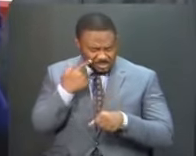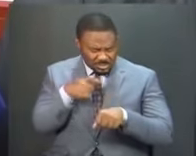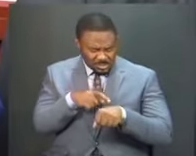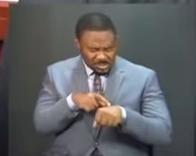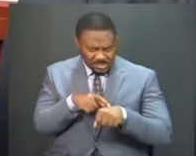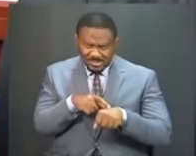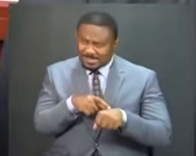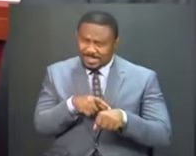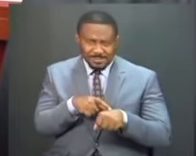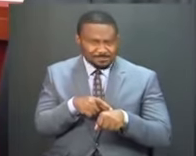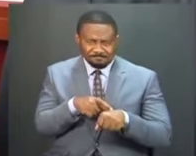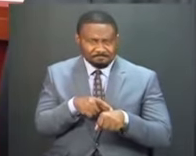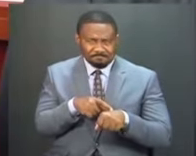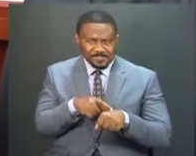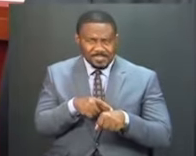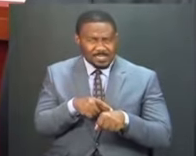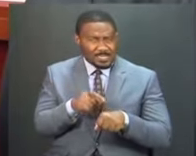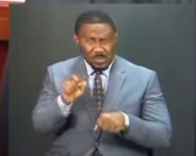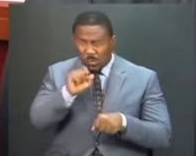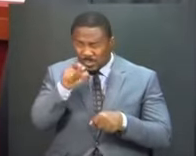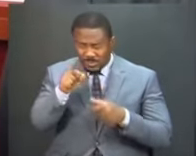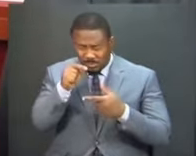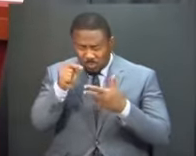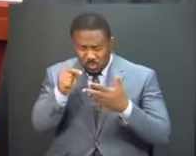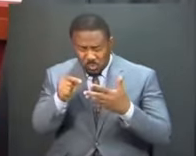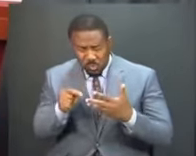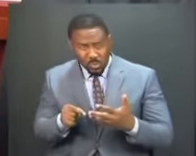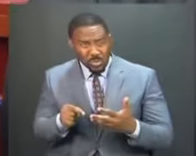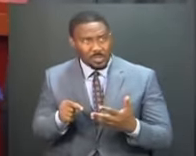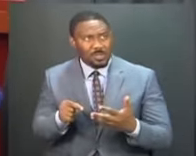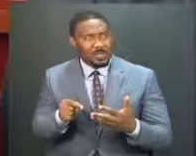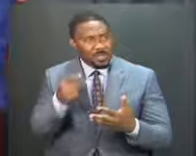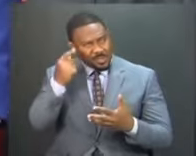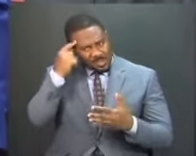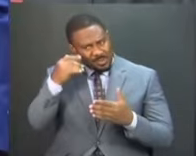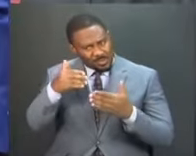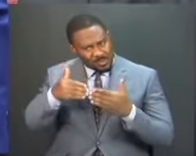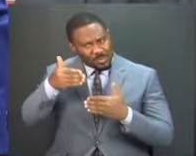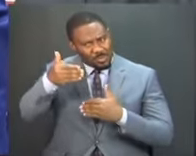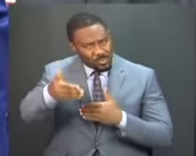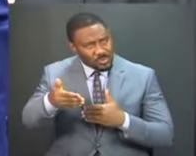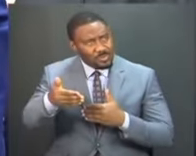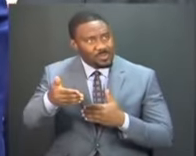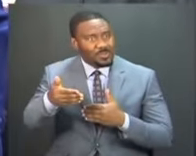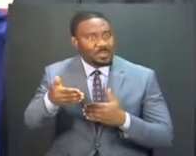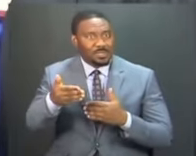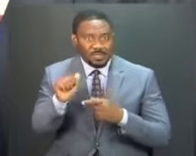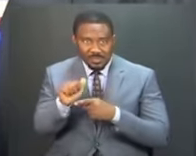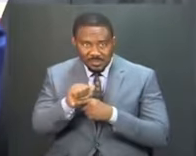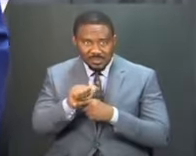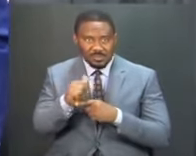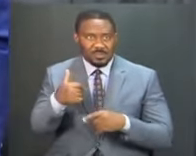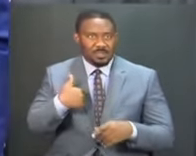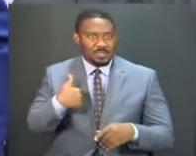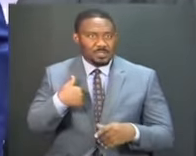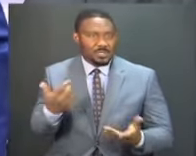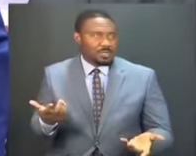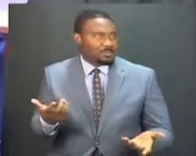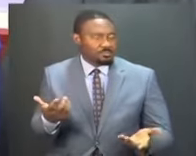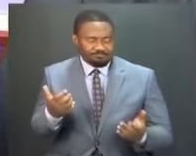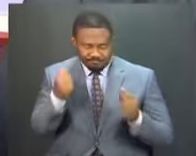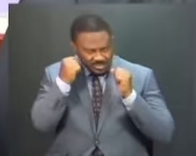was important that I extend it so I can prepare properly and come to this house. That's how serious I take this